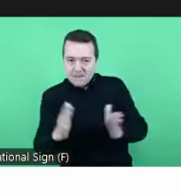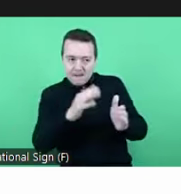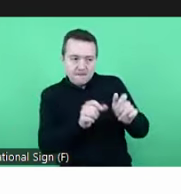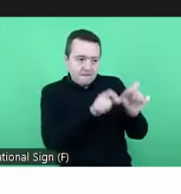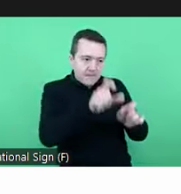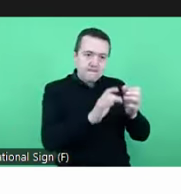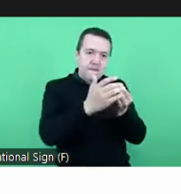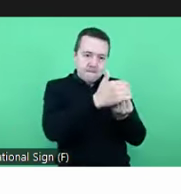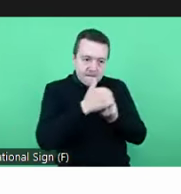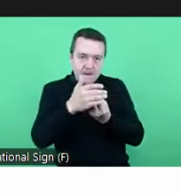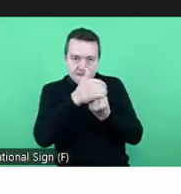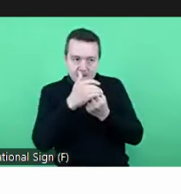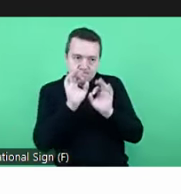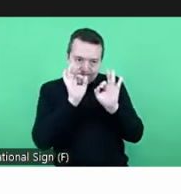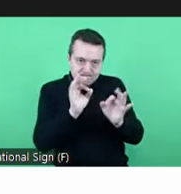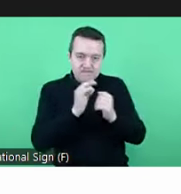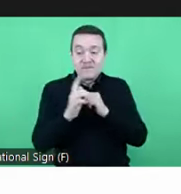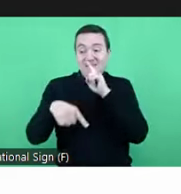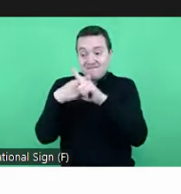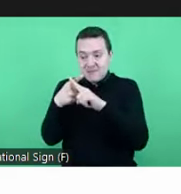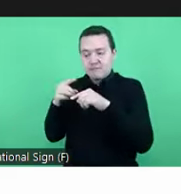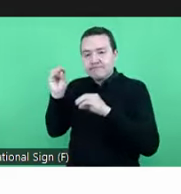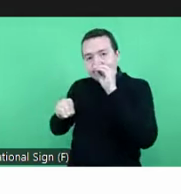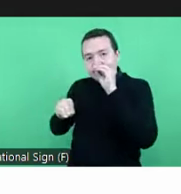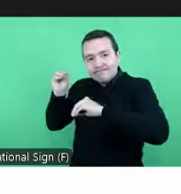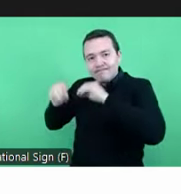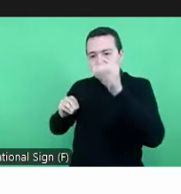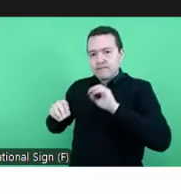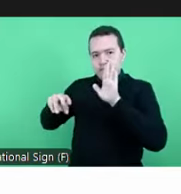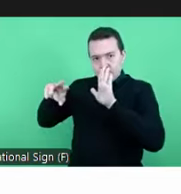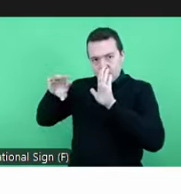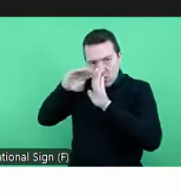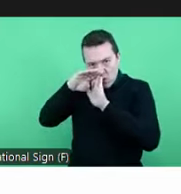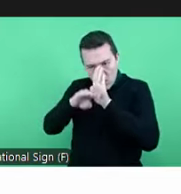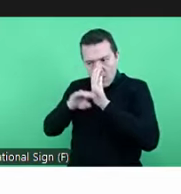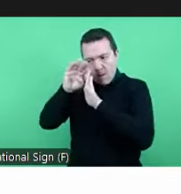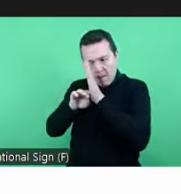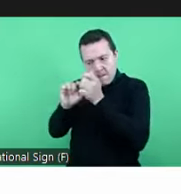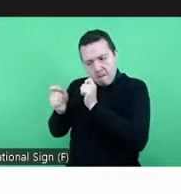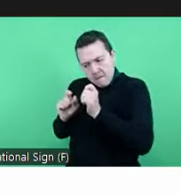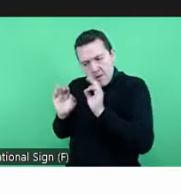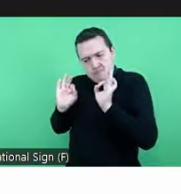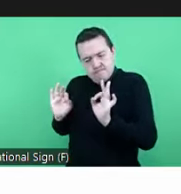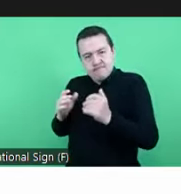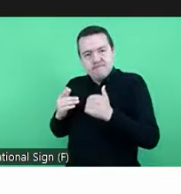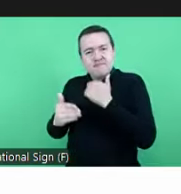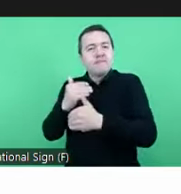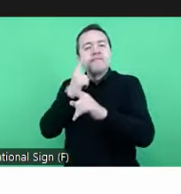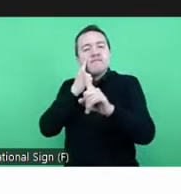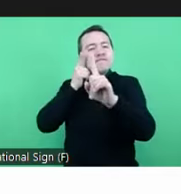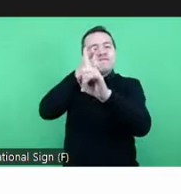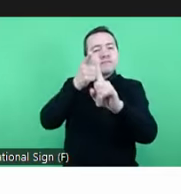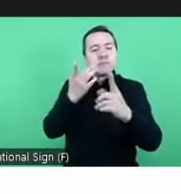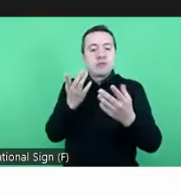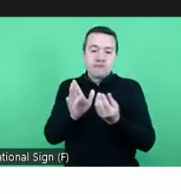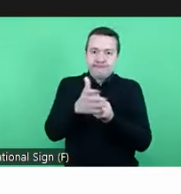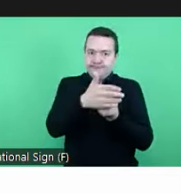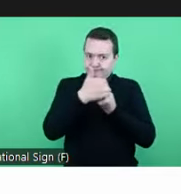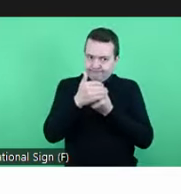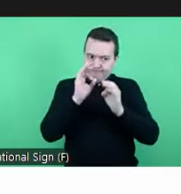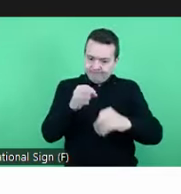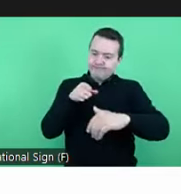hace a la of remuneración de the nuestras already trabajadoras, described siempre con el faro and also de what mejorar el acceso, de reducir el moderators are bolsillo y